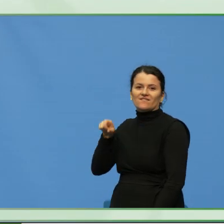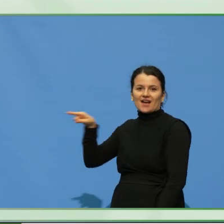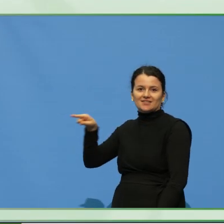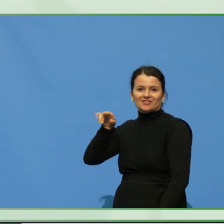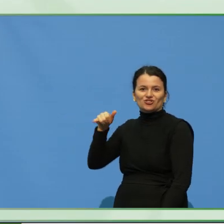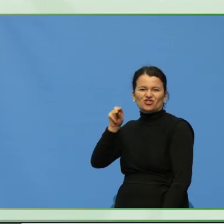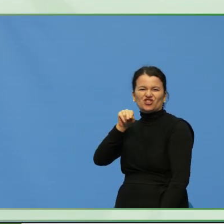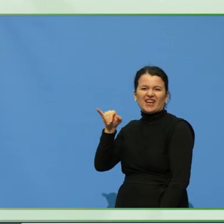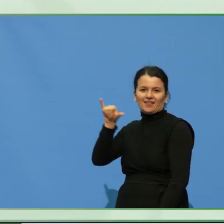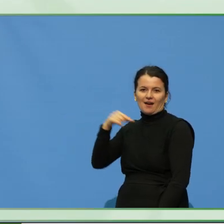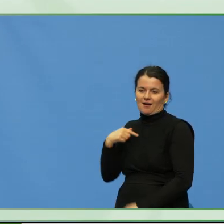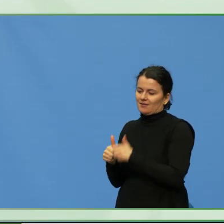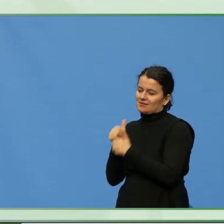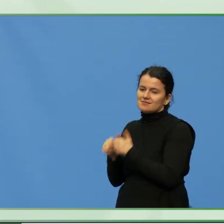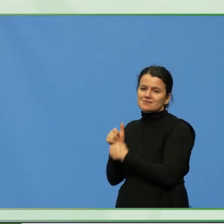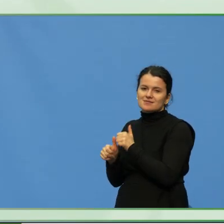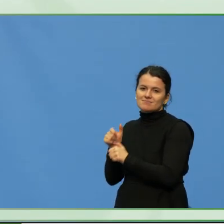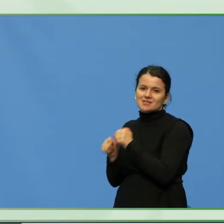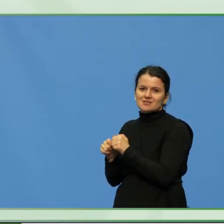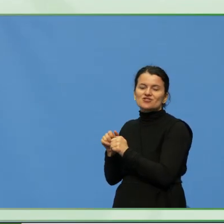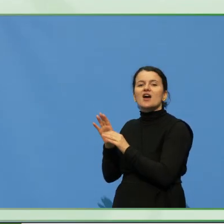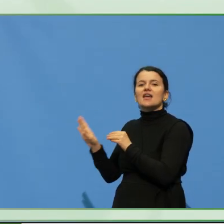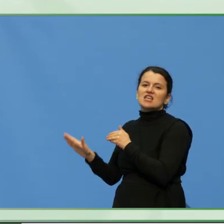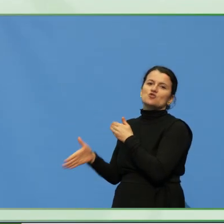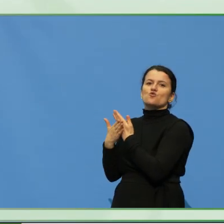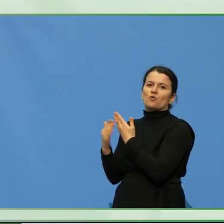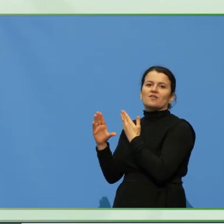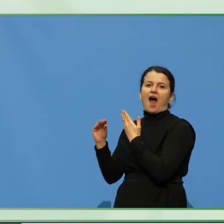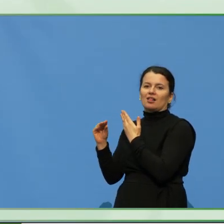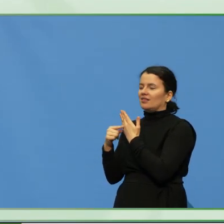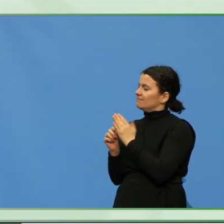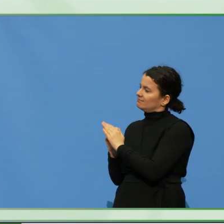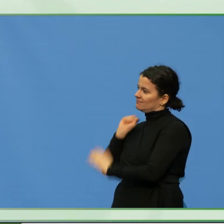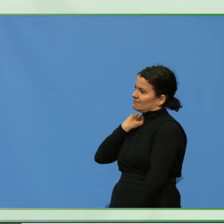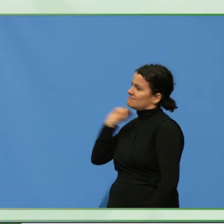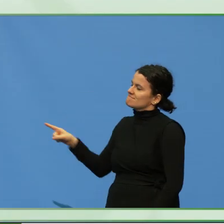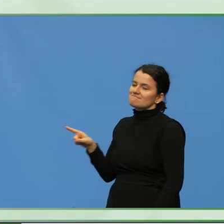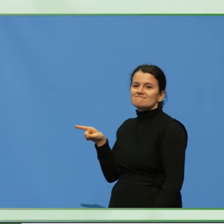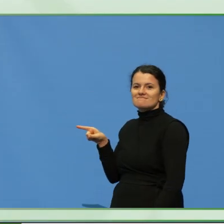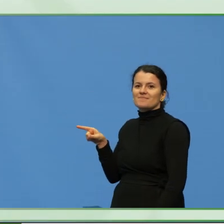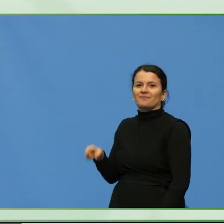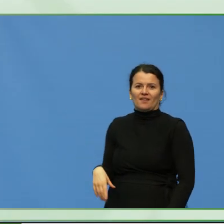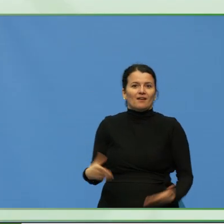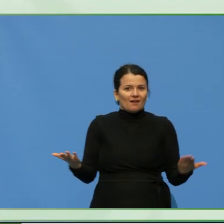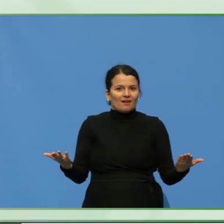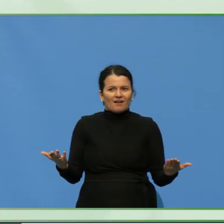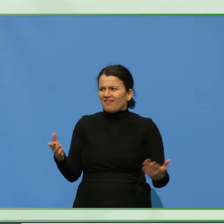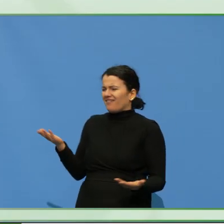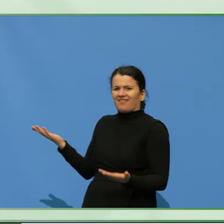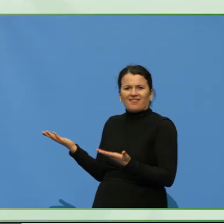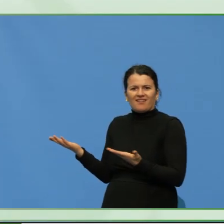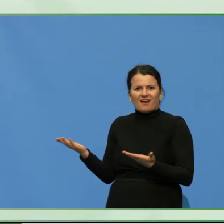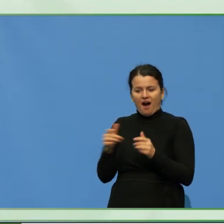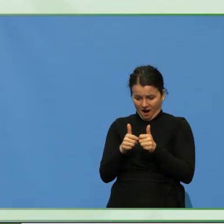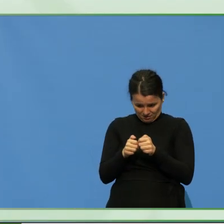which I'm going to acknowledge I have the privilege to do. And I reached out to Jenny and I said, hey, I've put this prompt